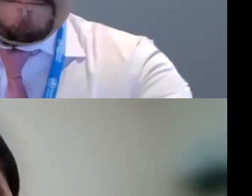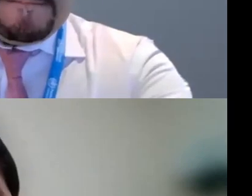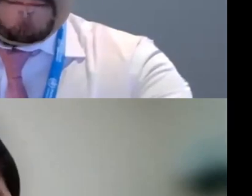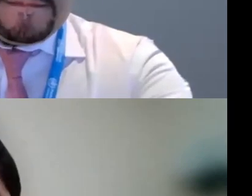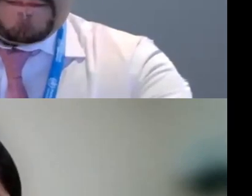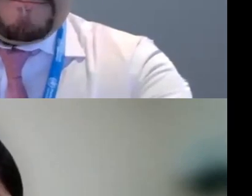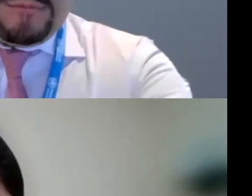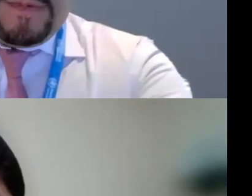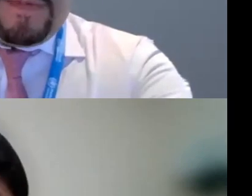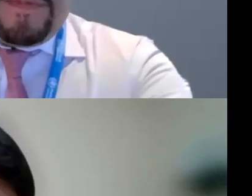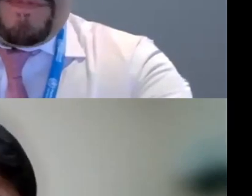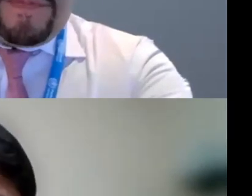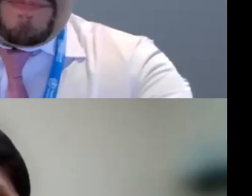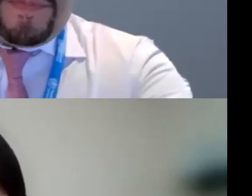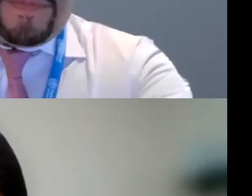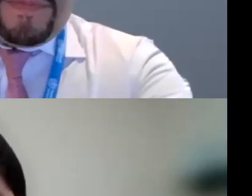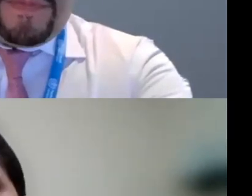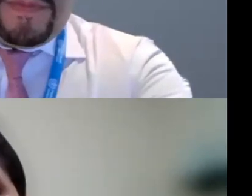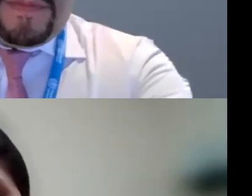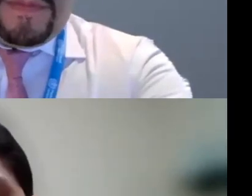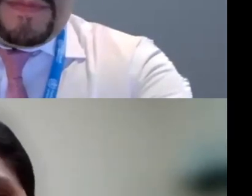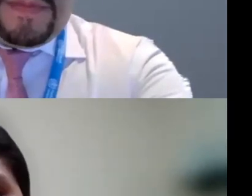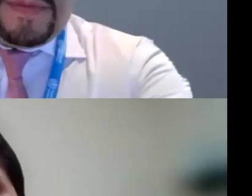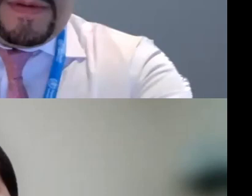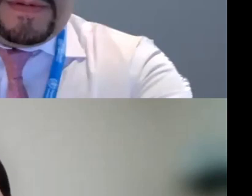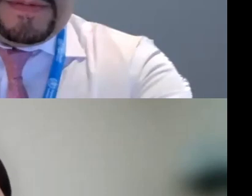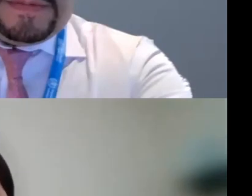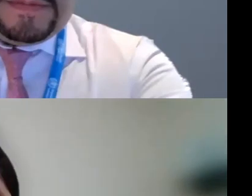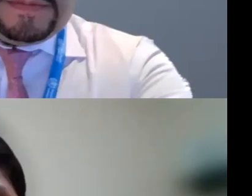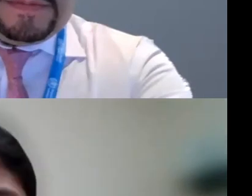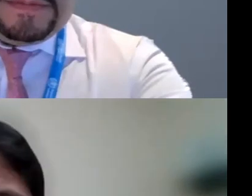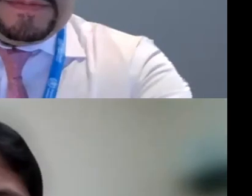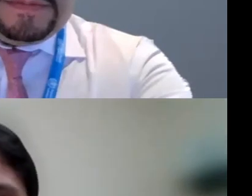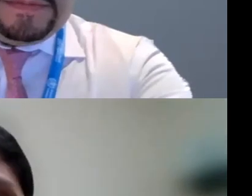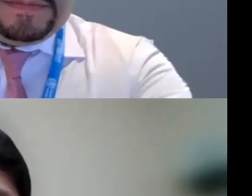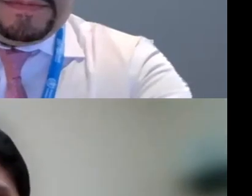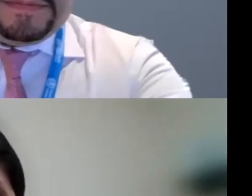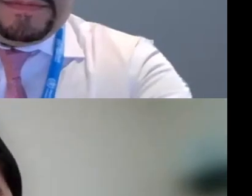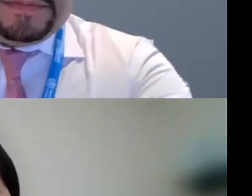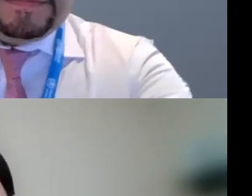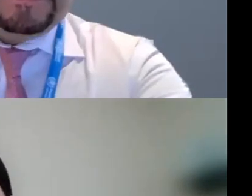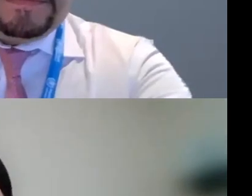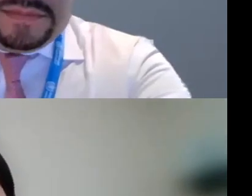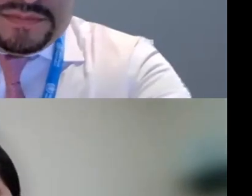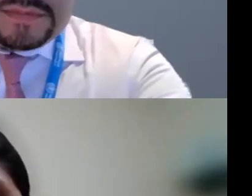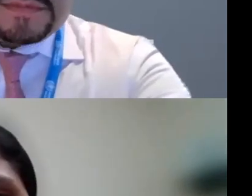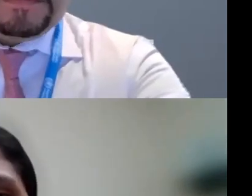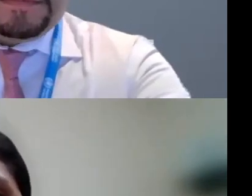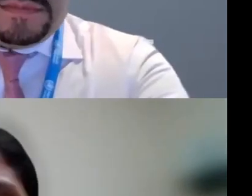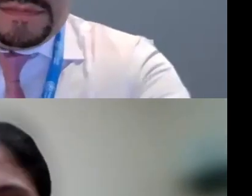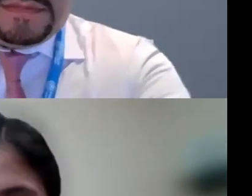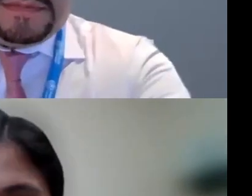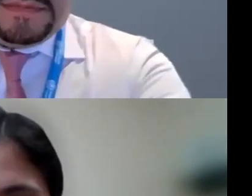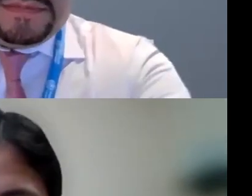different instruments don't get to the children and youth. So it is important to strengthen the communication